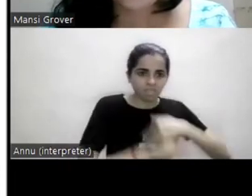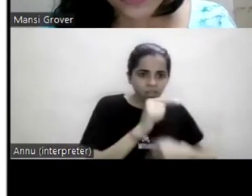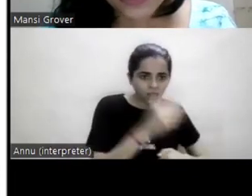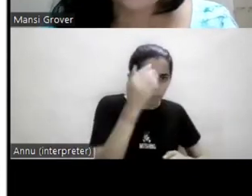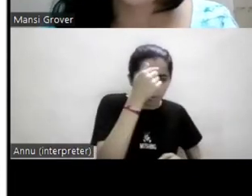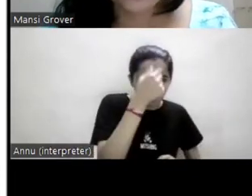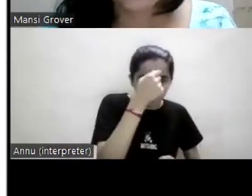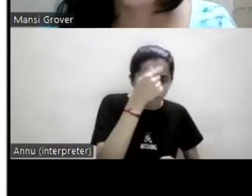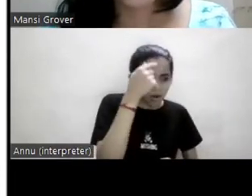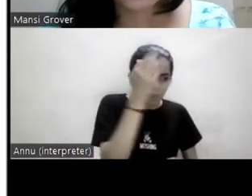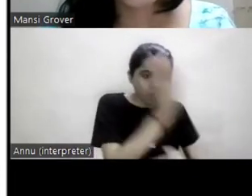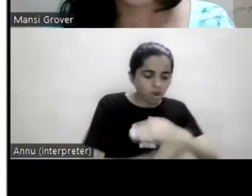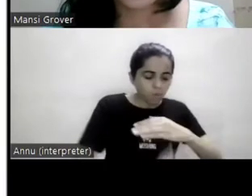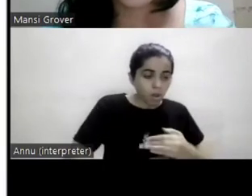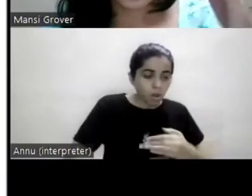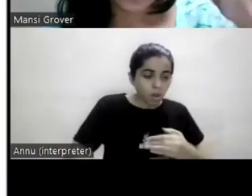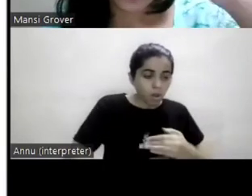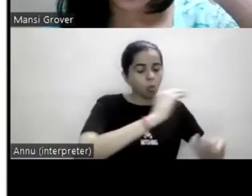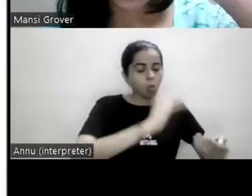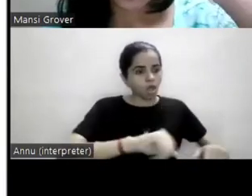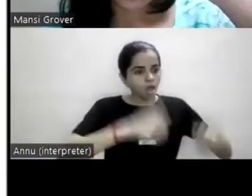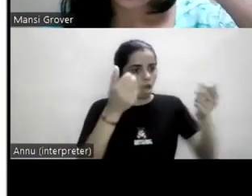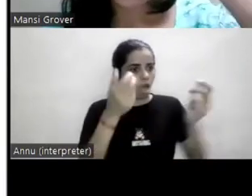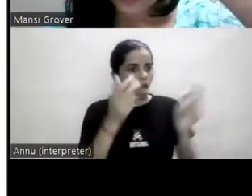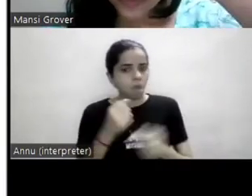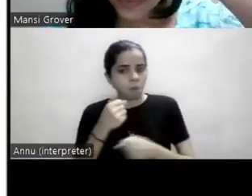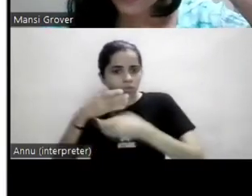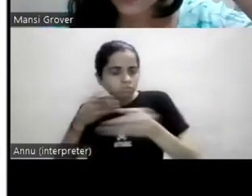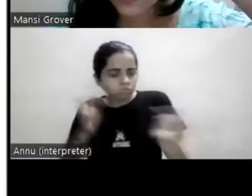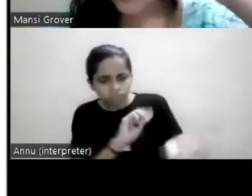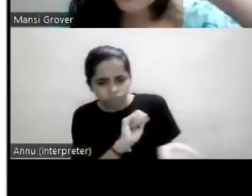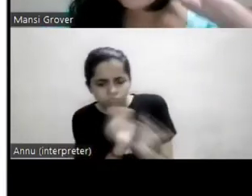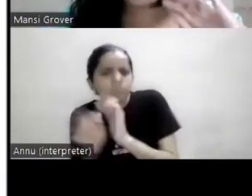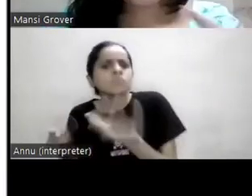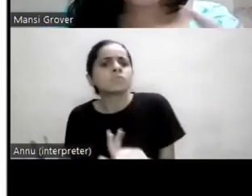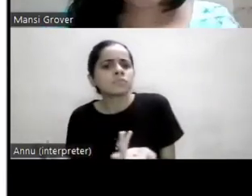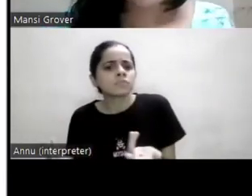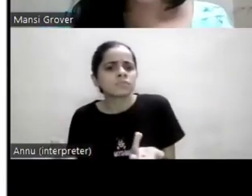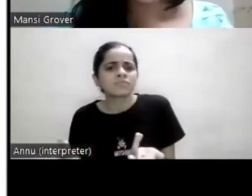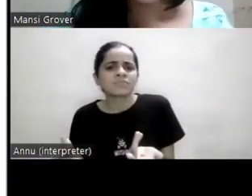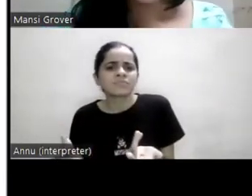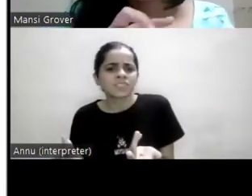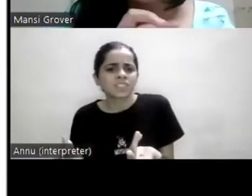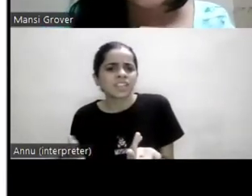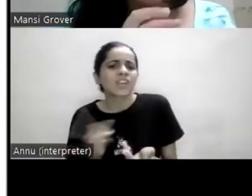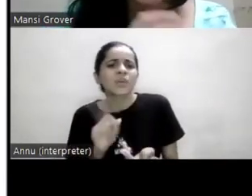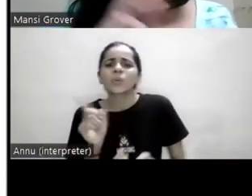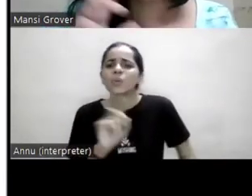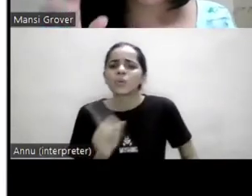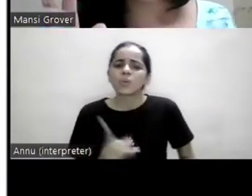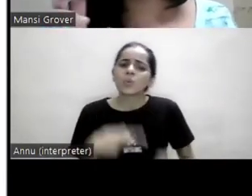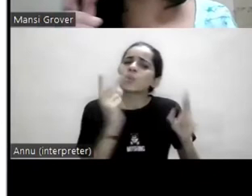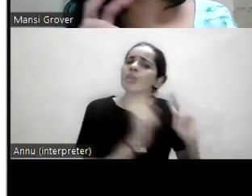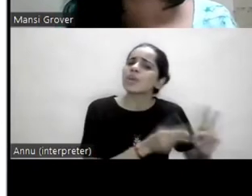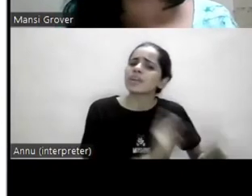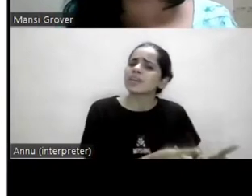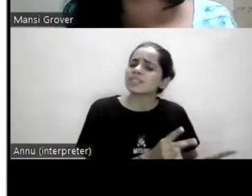Nikunj. He becomes again very, very special, gifted child in terms of painting. Basically, to become